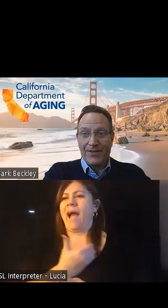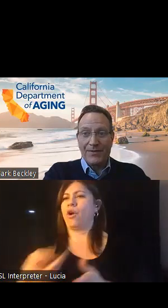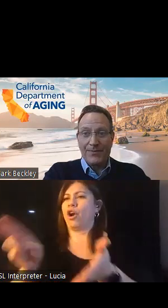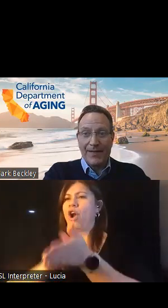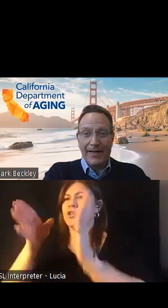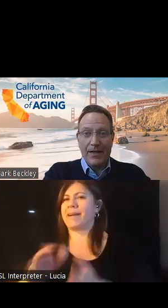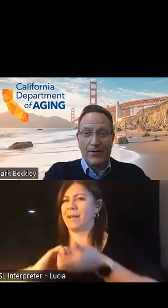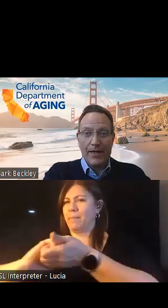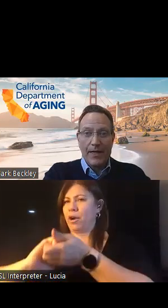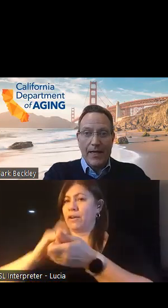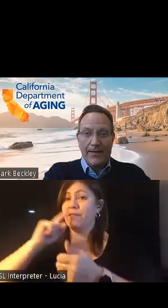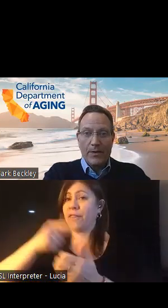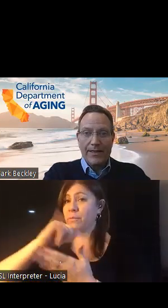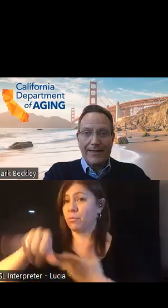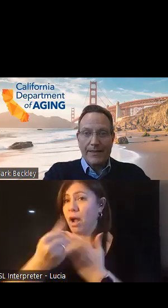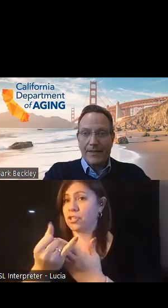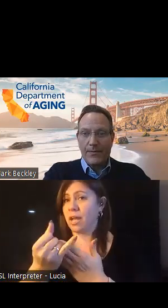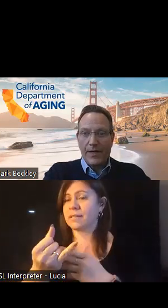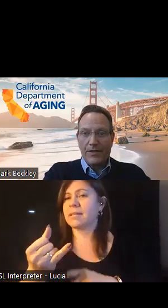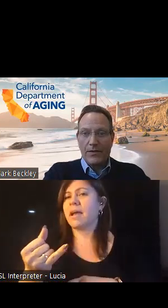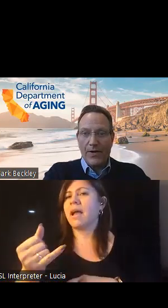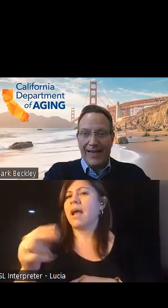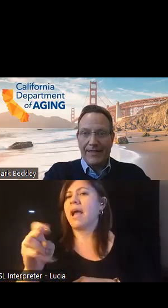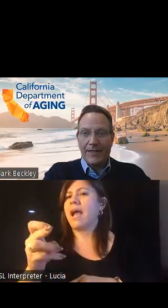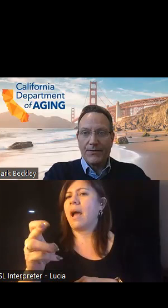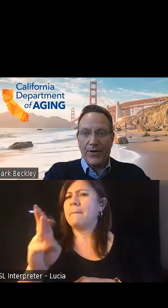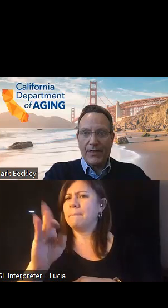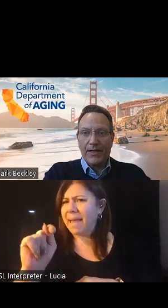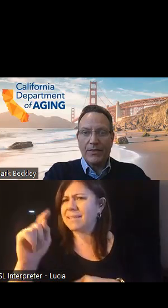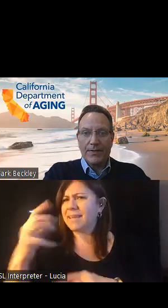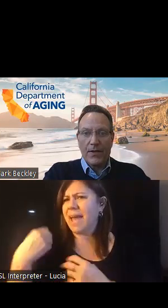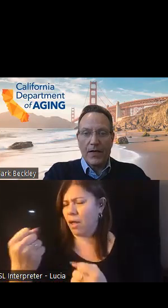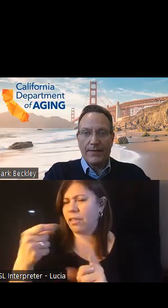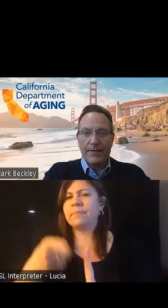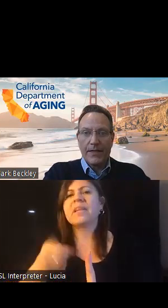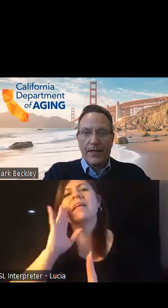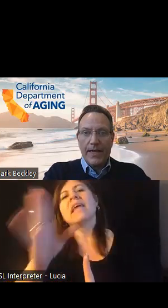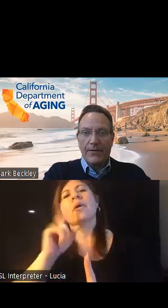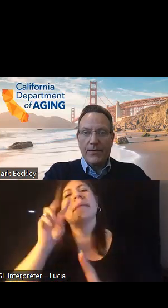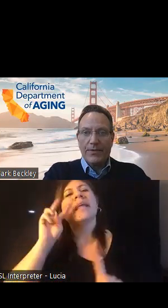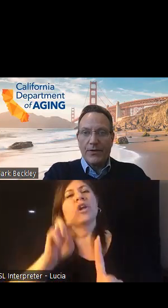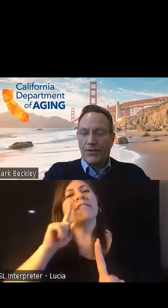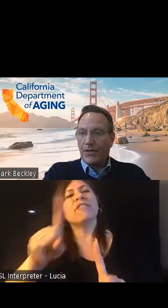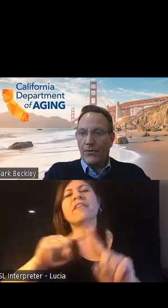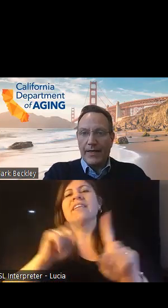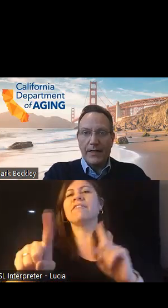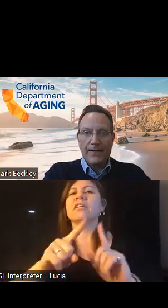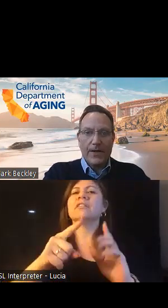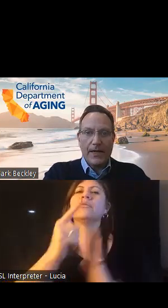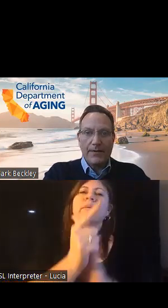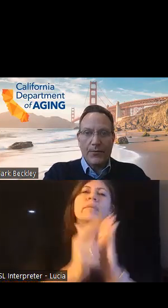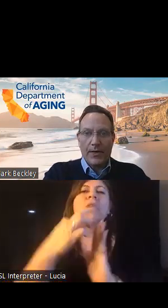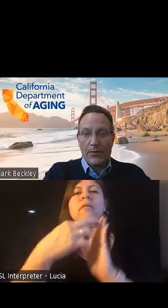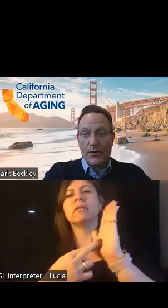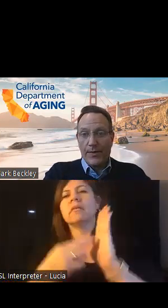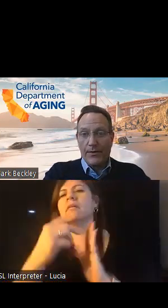this project, Manat Health, have looked at existing operational practices, regulations, laws, and research to